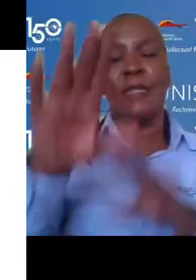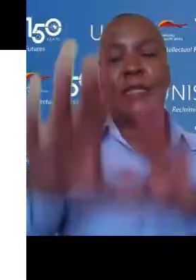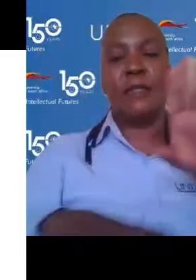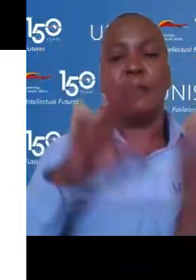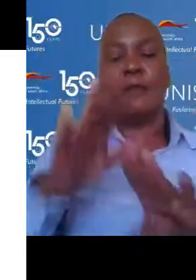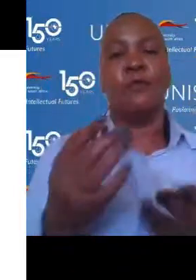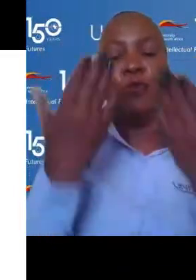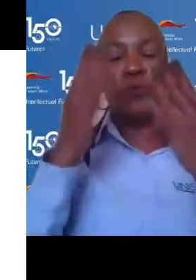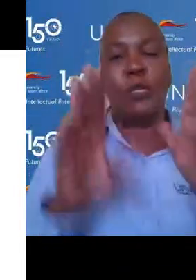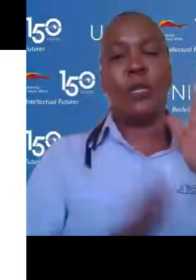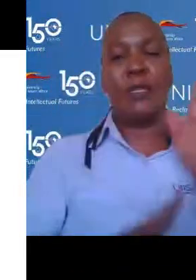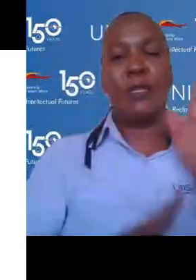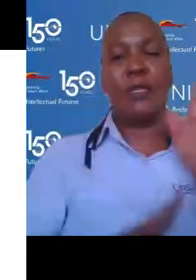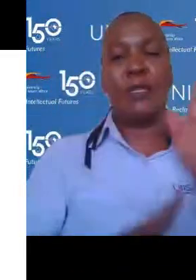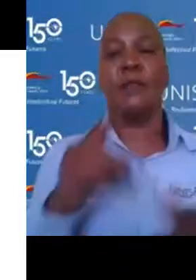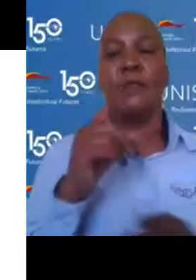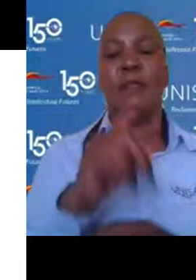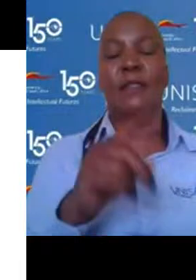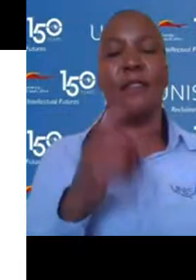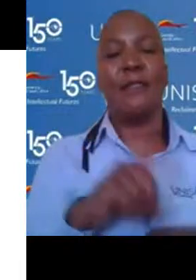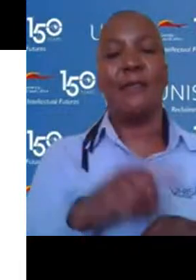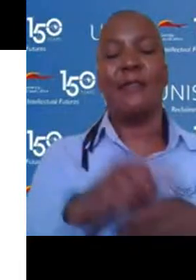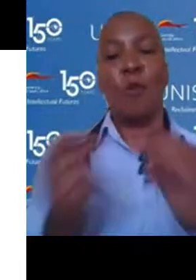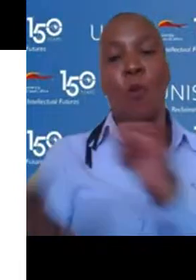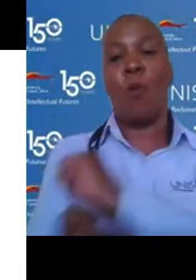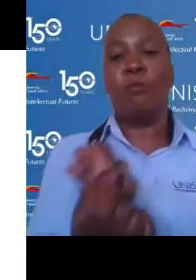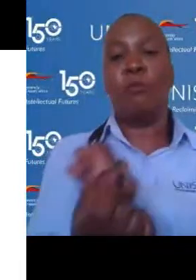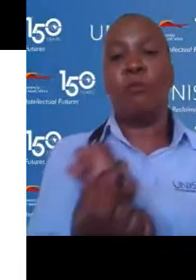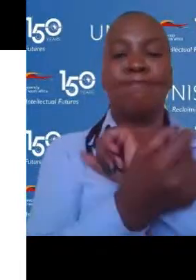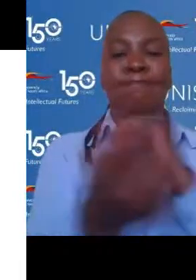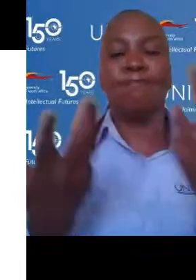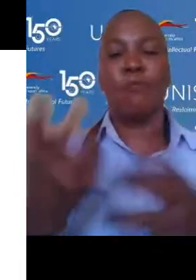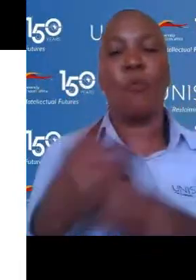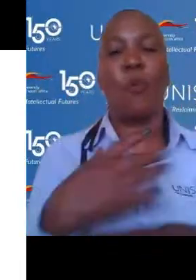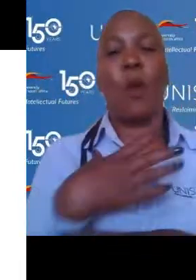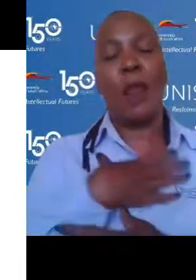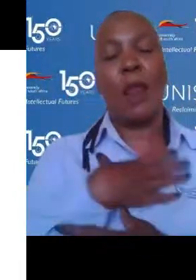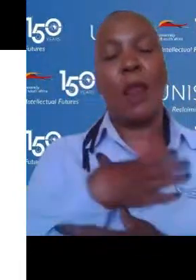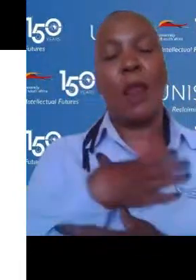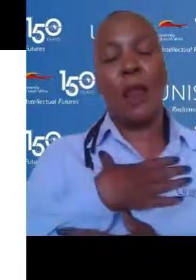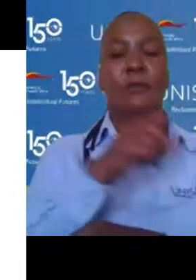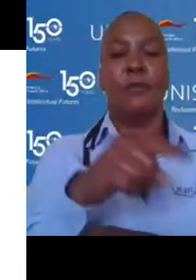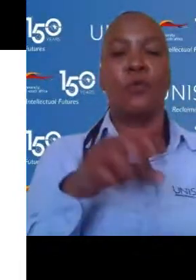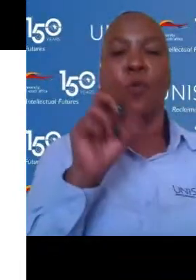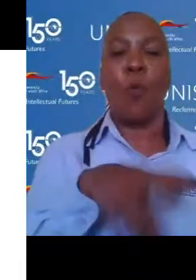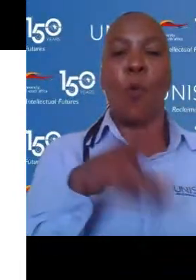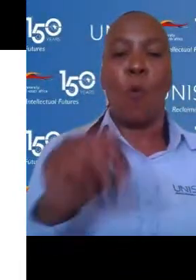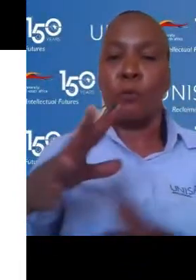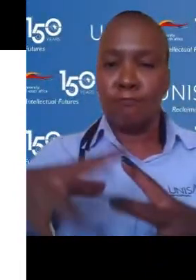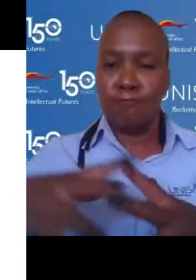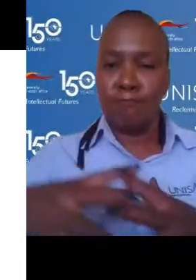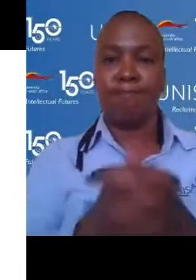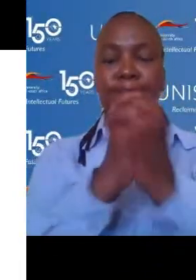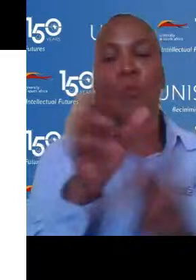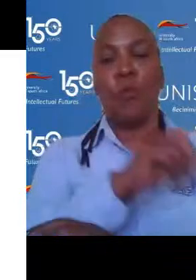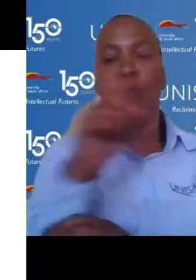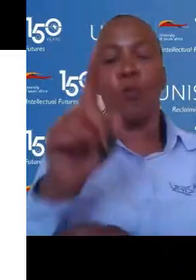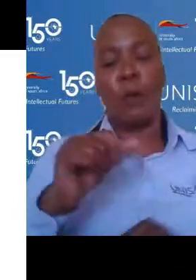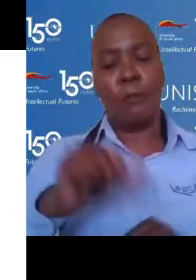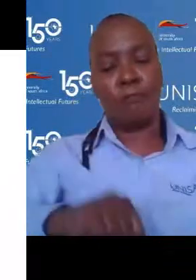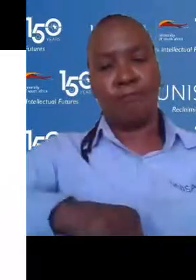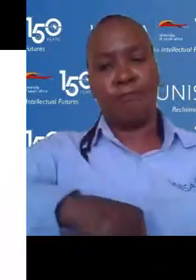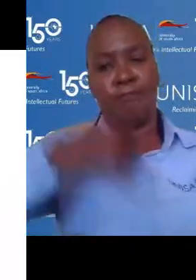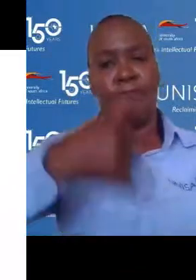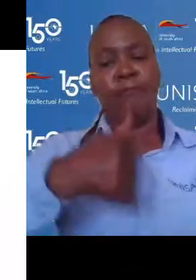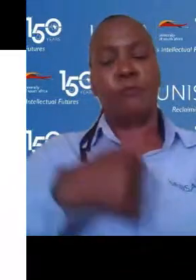is such a momentous occasion, and we would love to walk the walk with you. We are proud of you, and you got